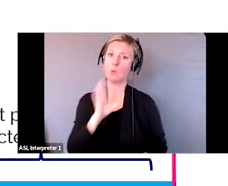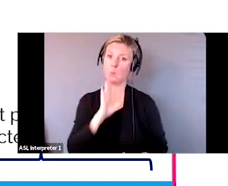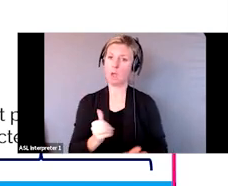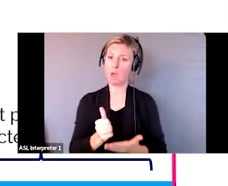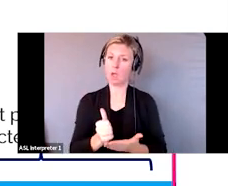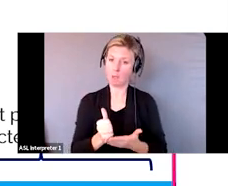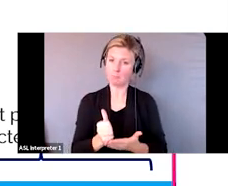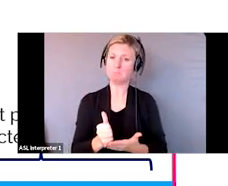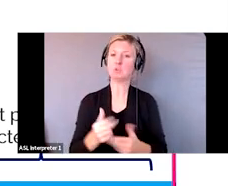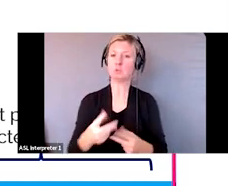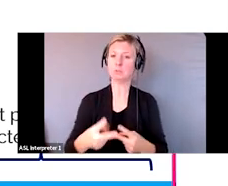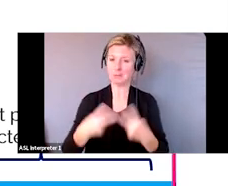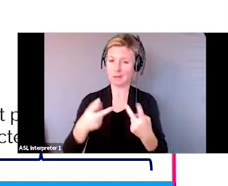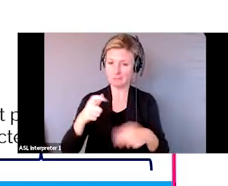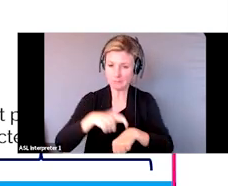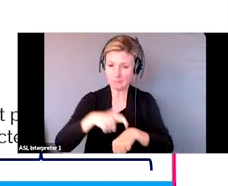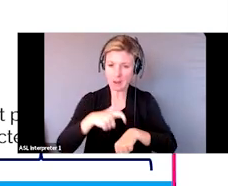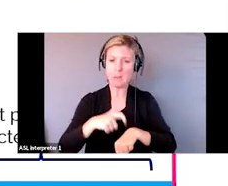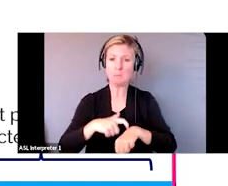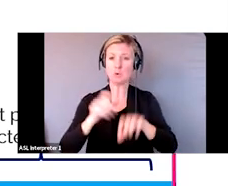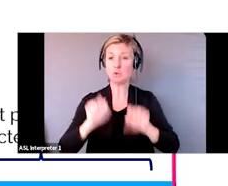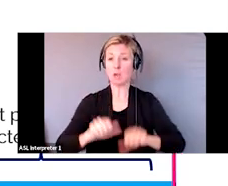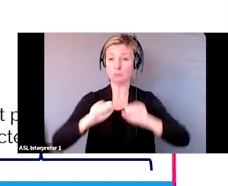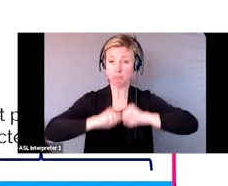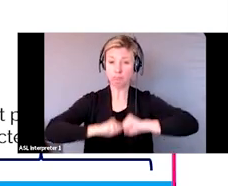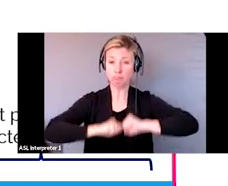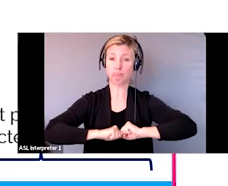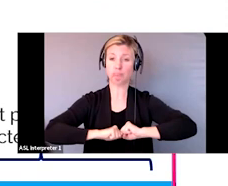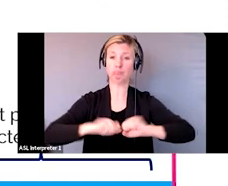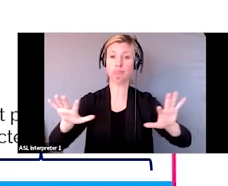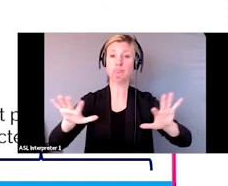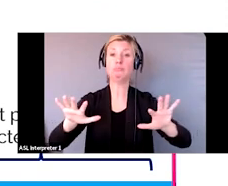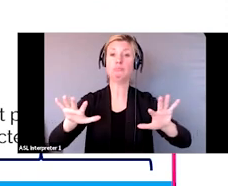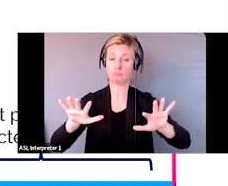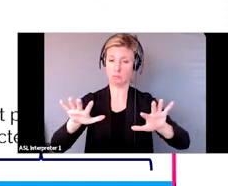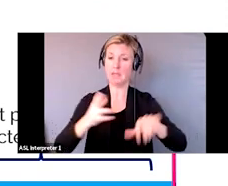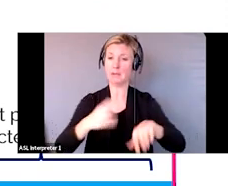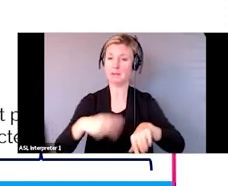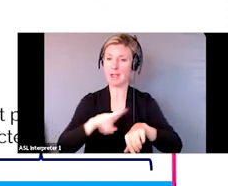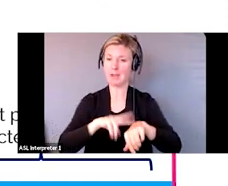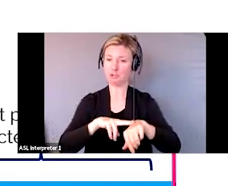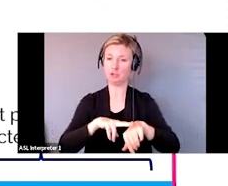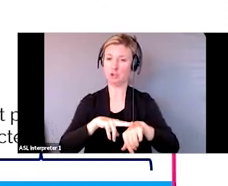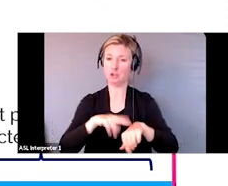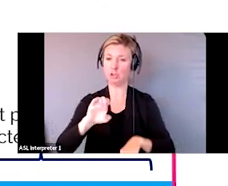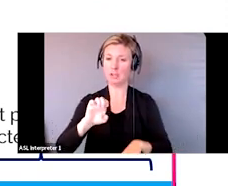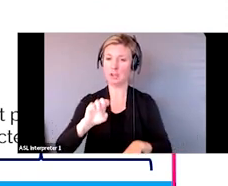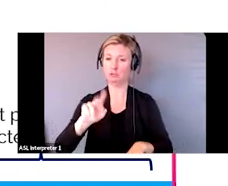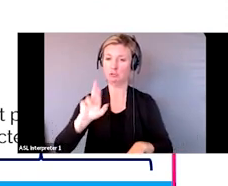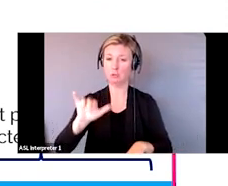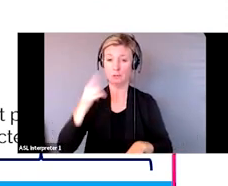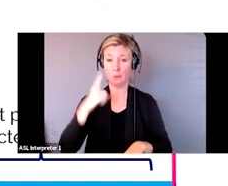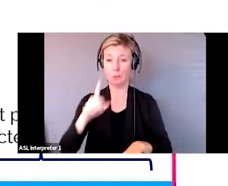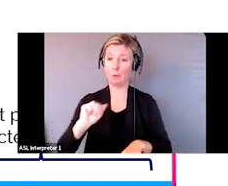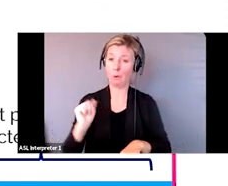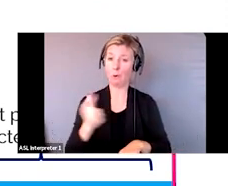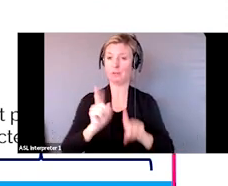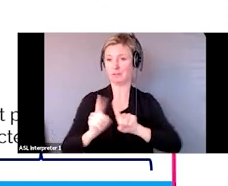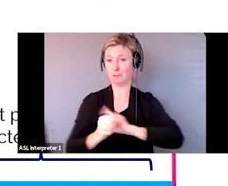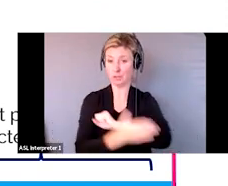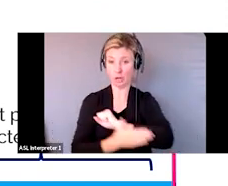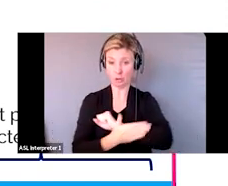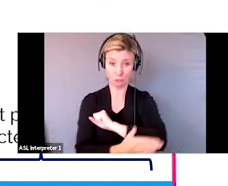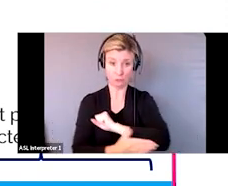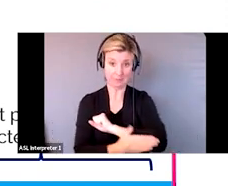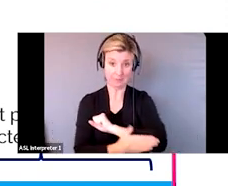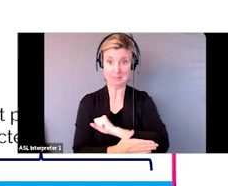in order to enter to do the national entry in all the countries that you're interested in. This could look a lot different. It